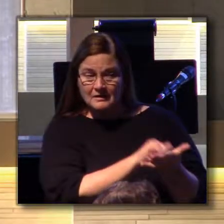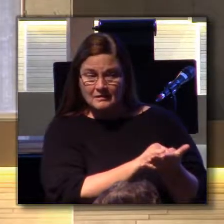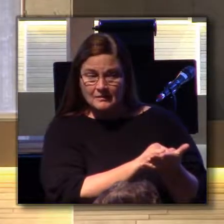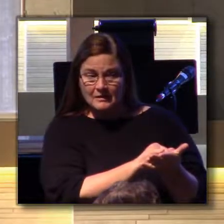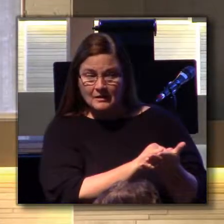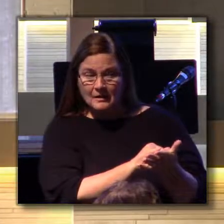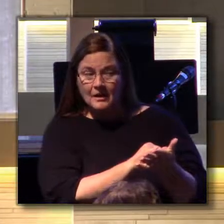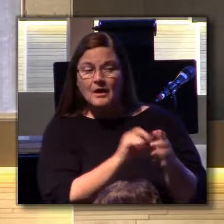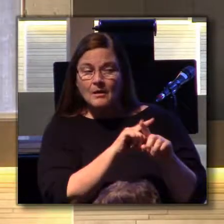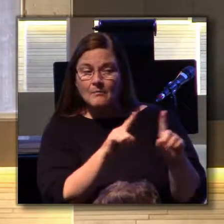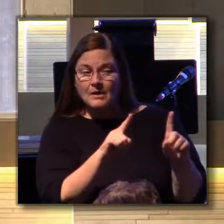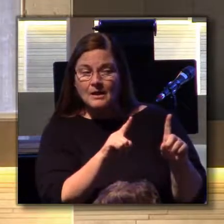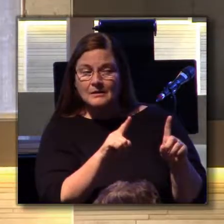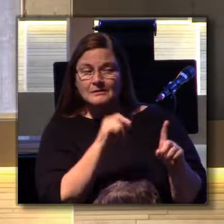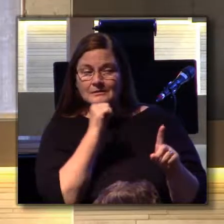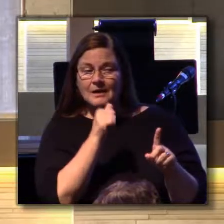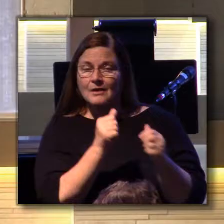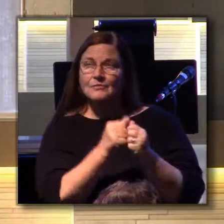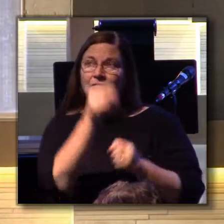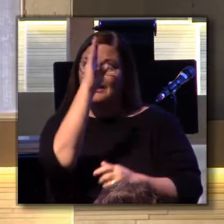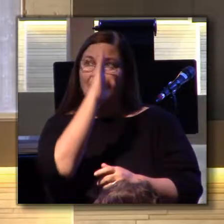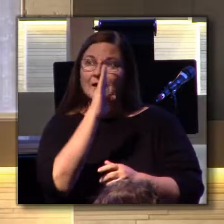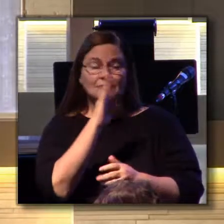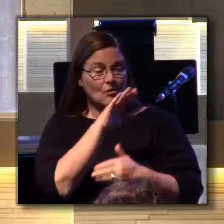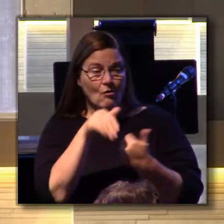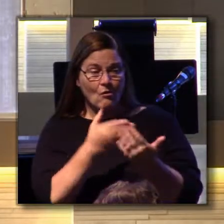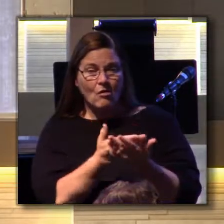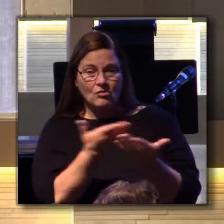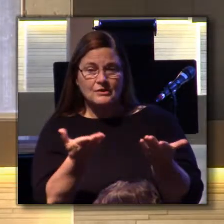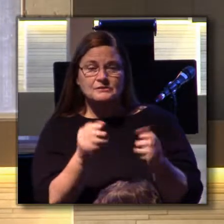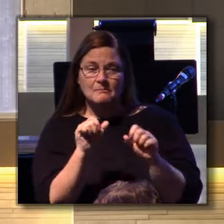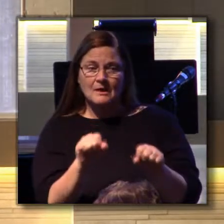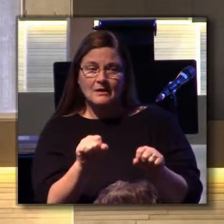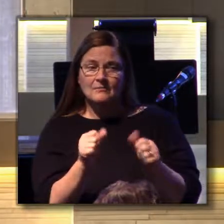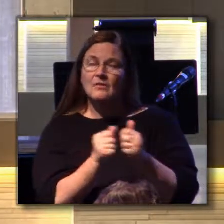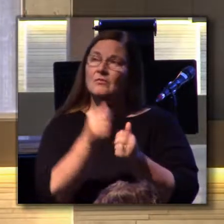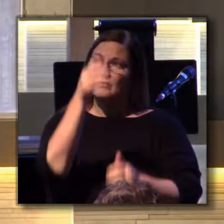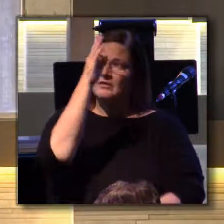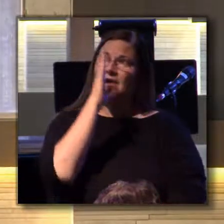God, for all things are possible with God.